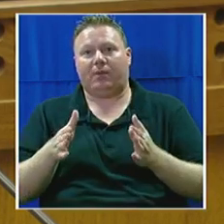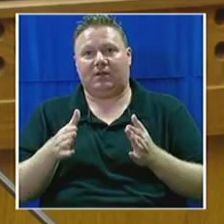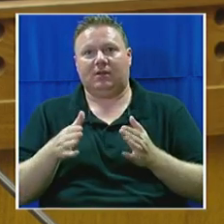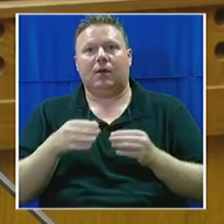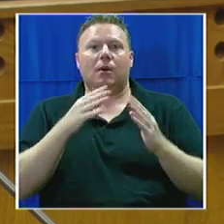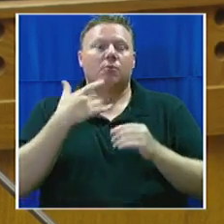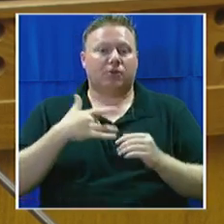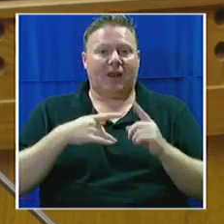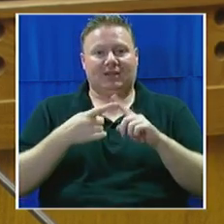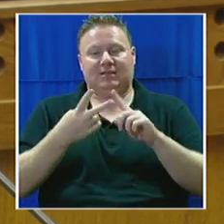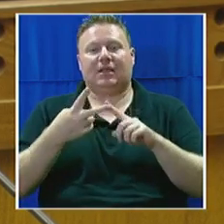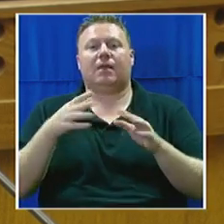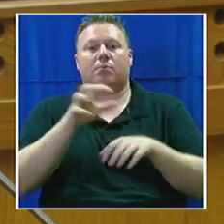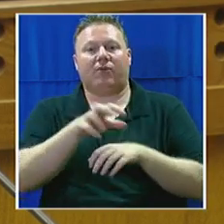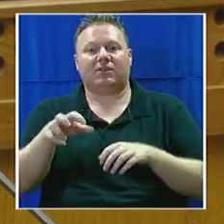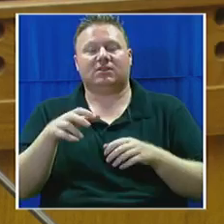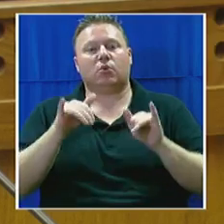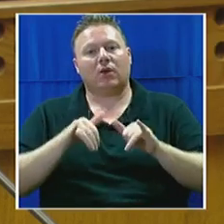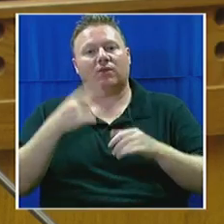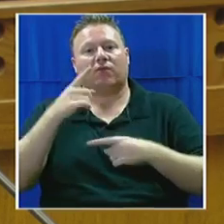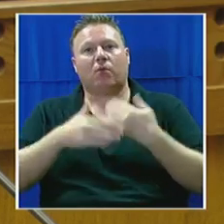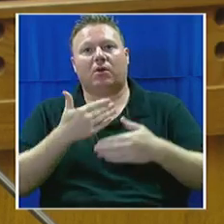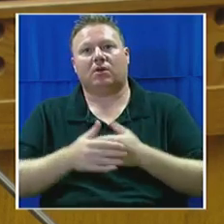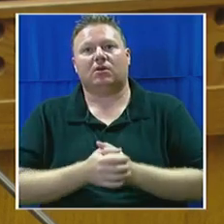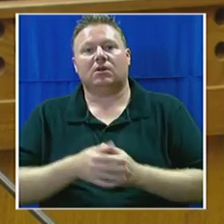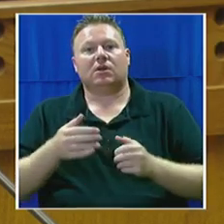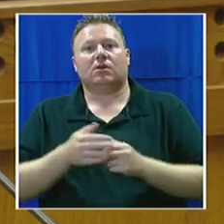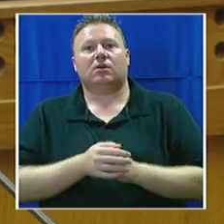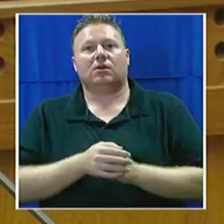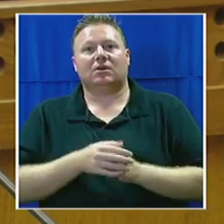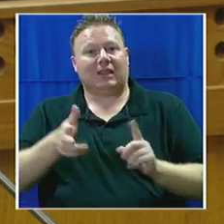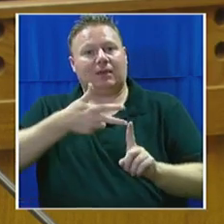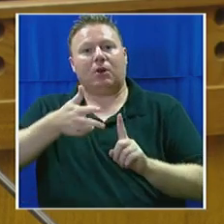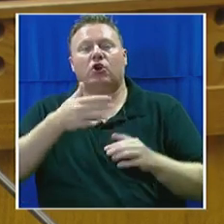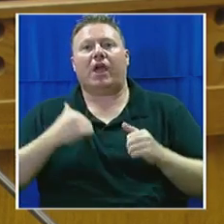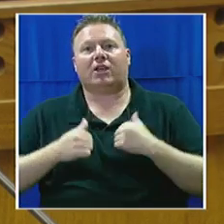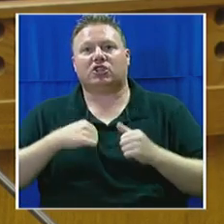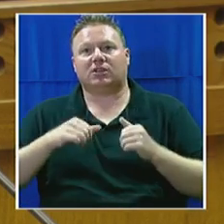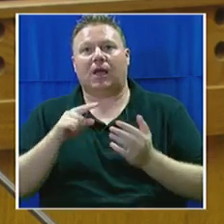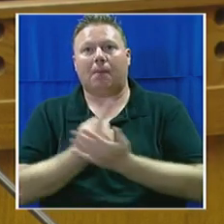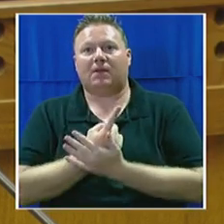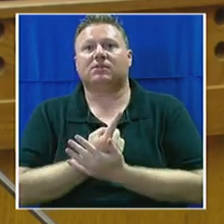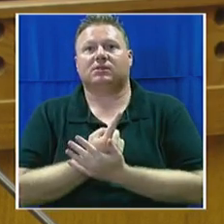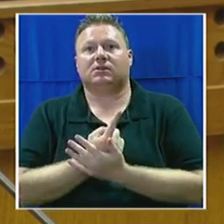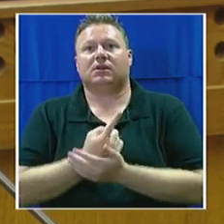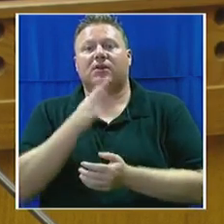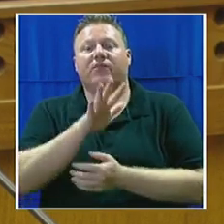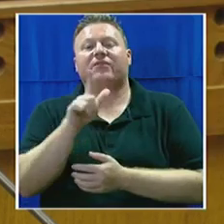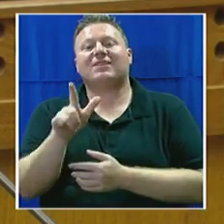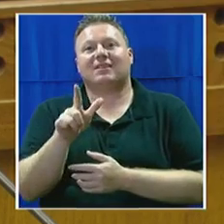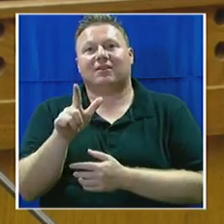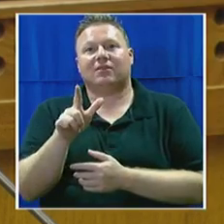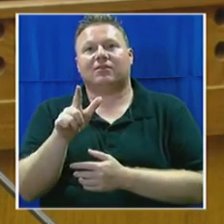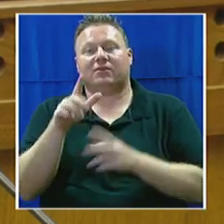and Hawks for further processing. Disciplinary action have been instituted for more than 57